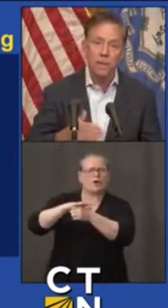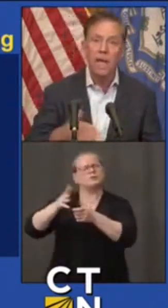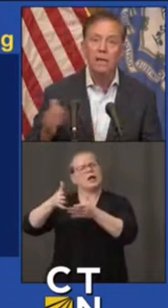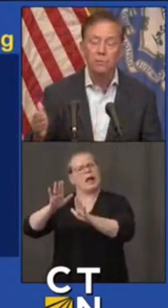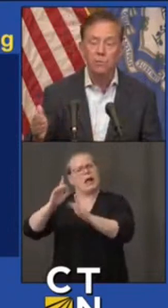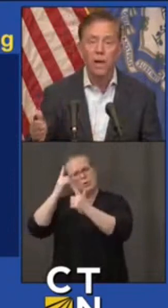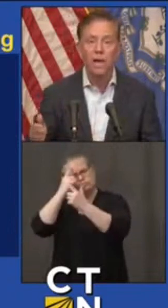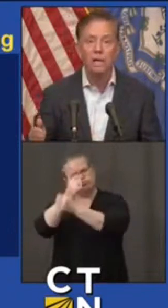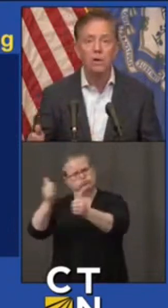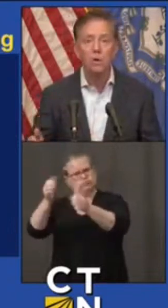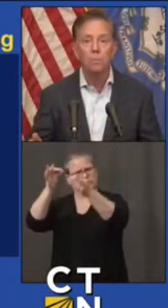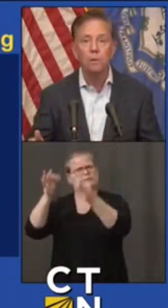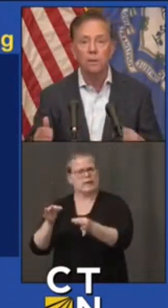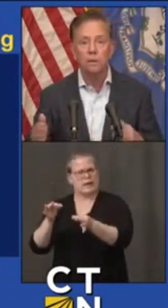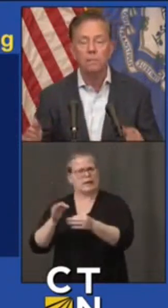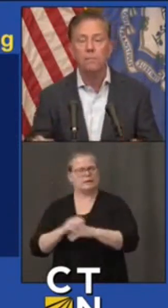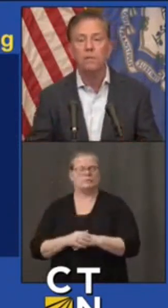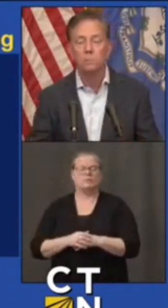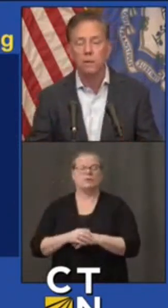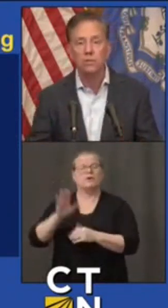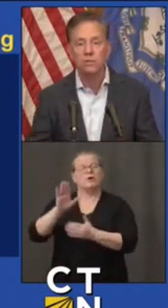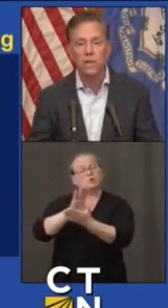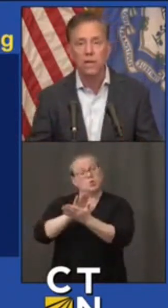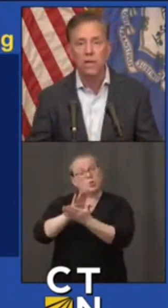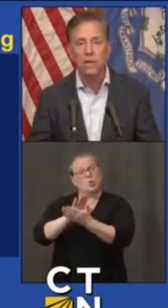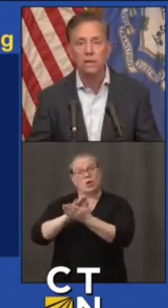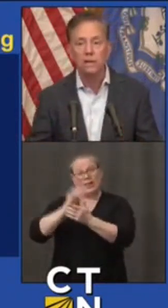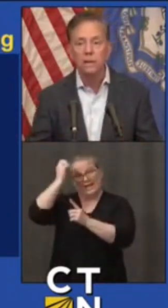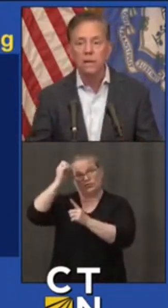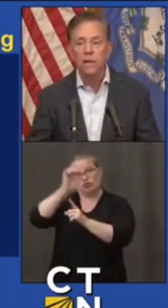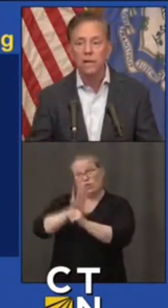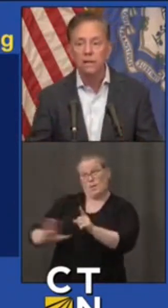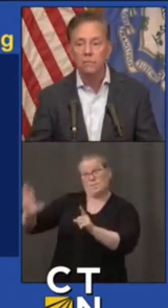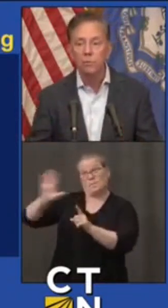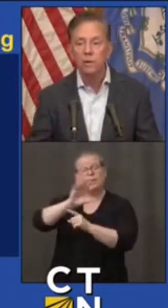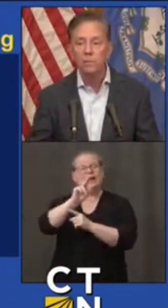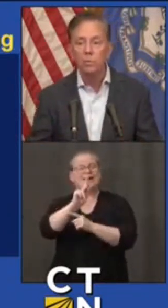keeping K through 8 open as much as they can